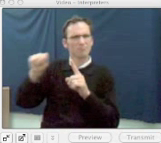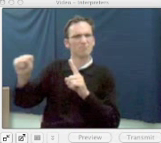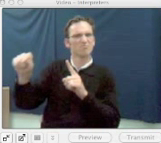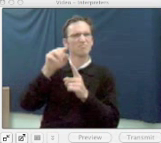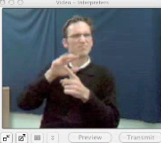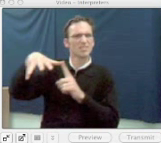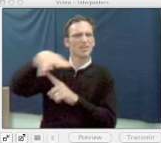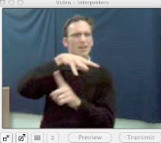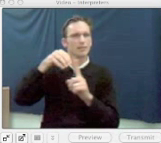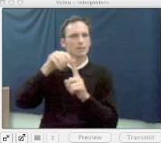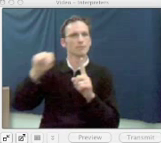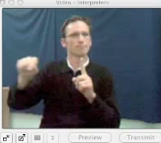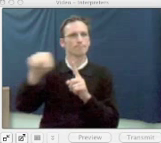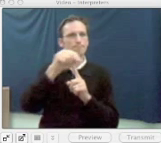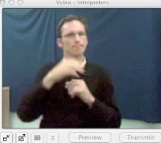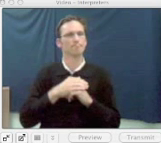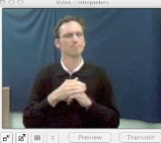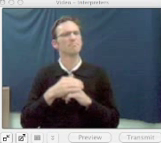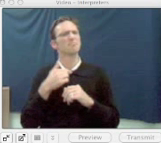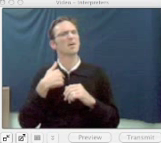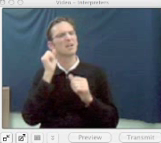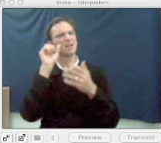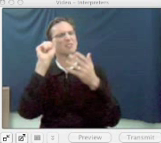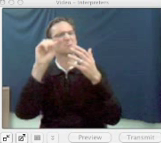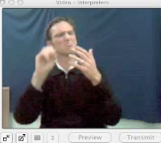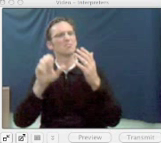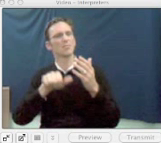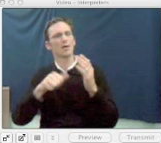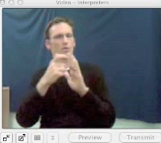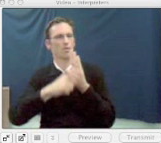And I can refer people to other articles we've written on that topic.